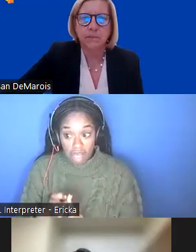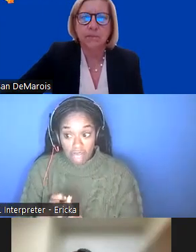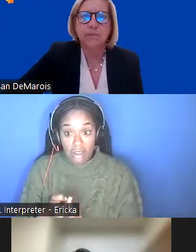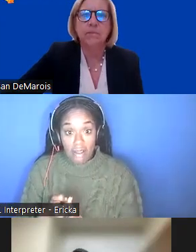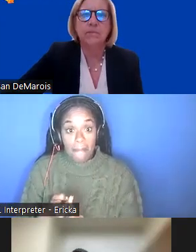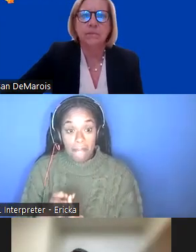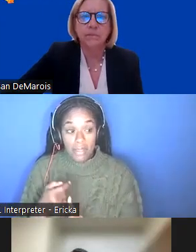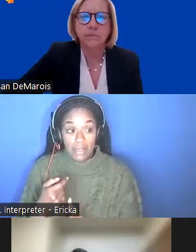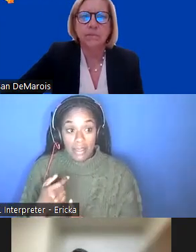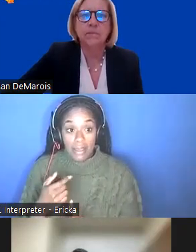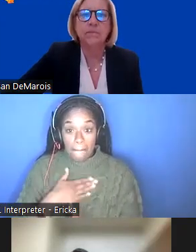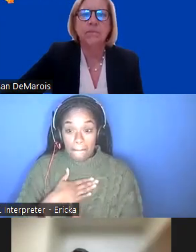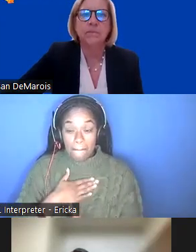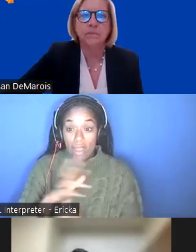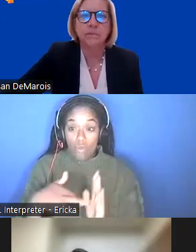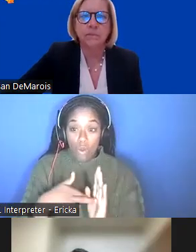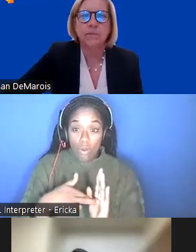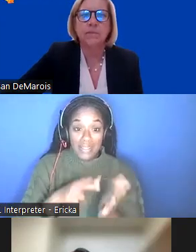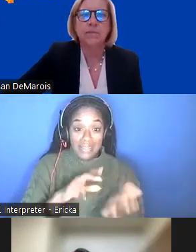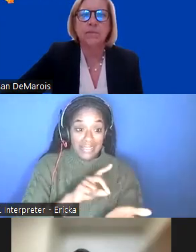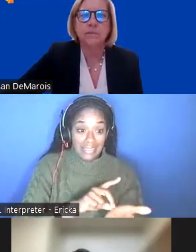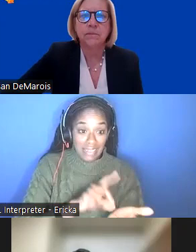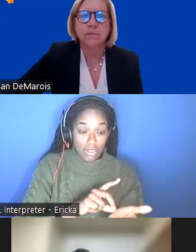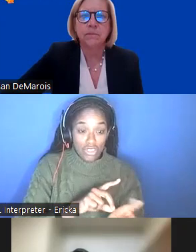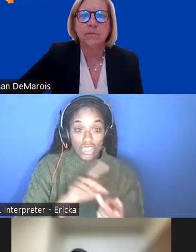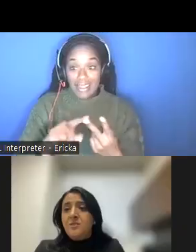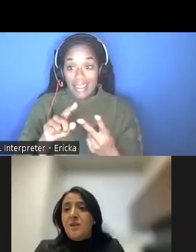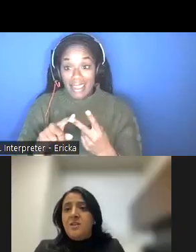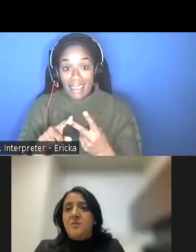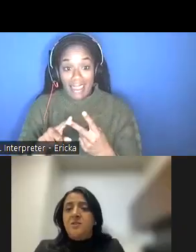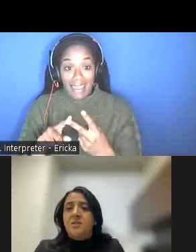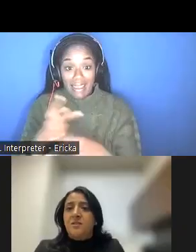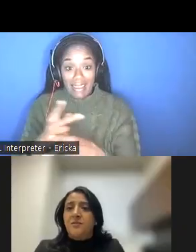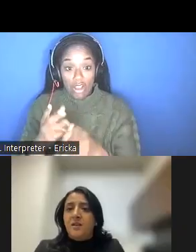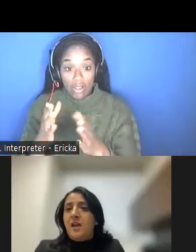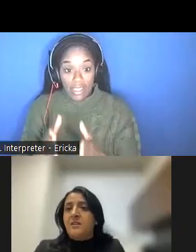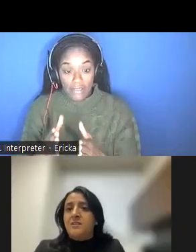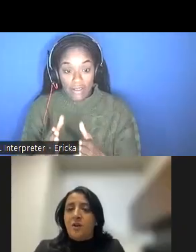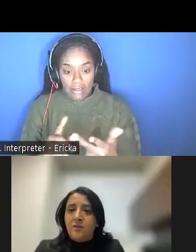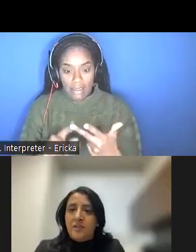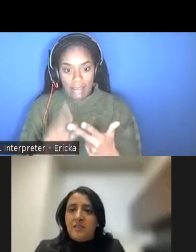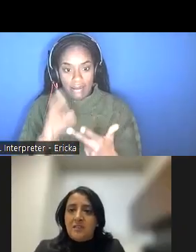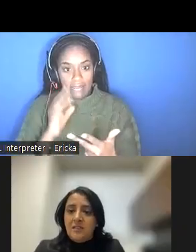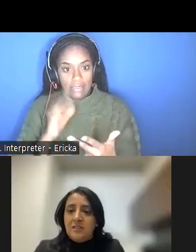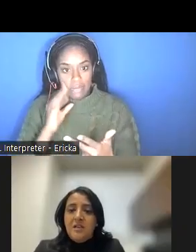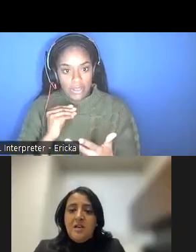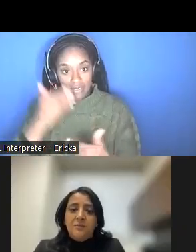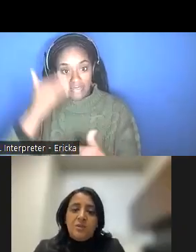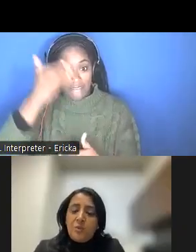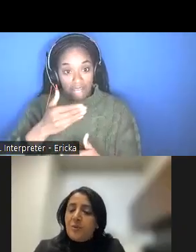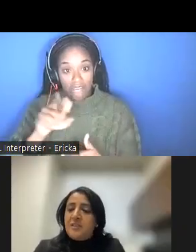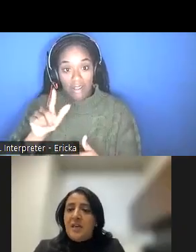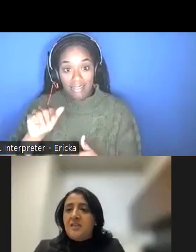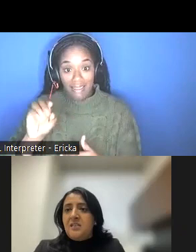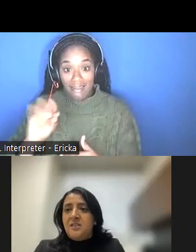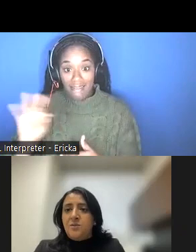doctor, in addition to my experiences of being a primary caregiver and my experiences on the front lines of COVID-19.